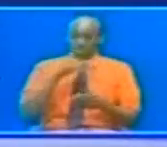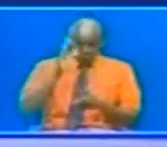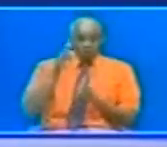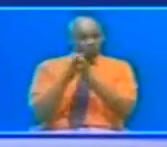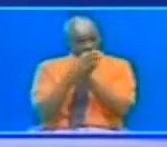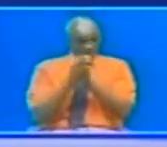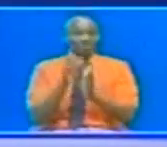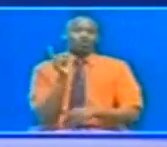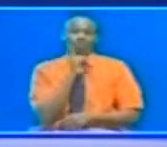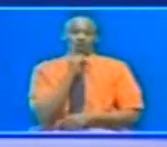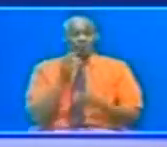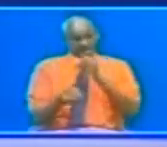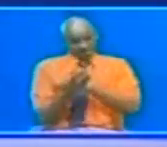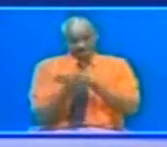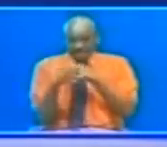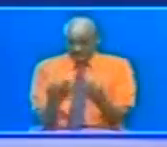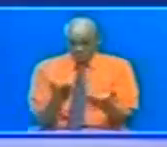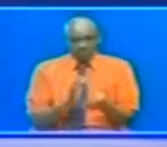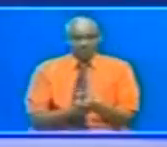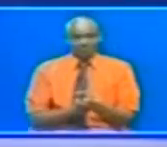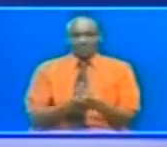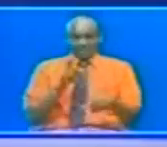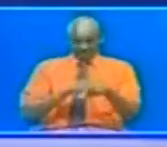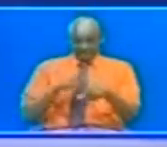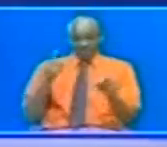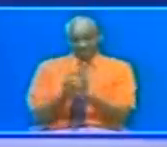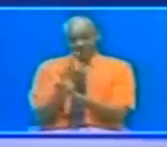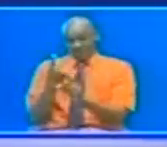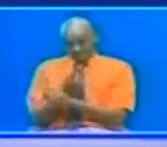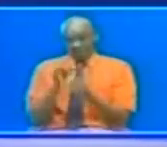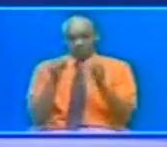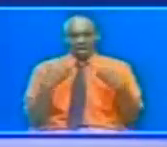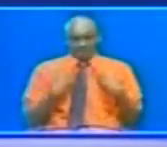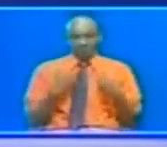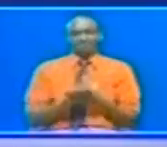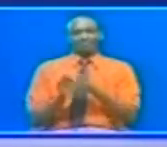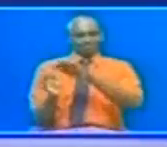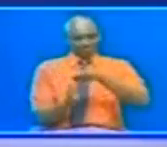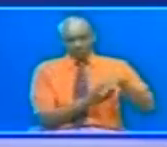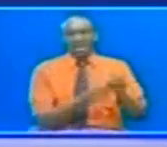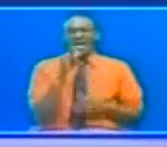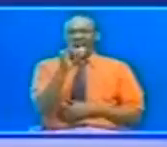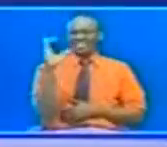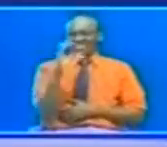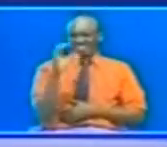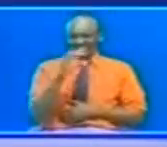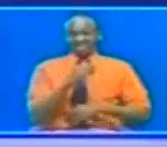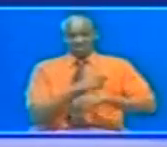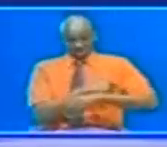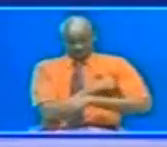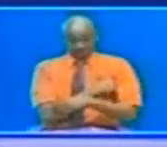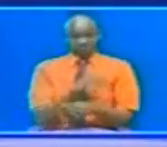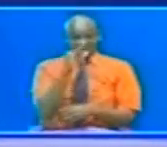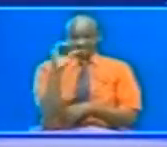of tomorrow's burial ceremony in our subsequent bulletins. That's tomorrow. Well, moving on, ICC Chief Prosecutor Fatou